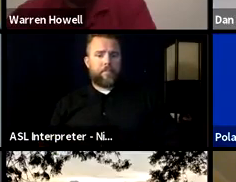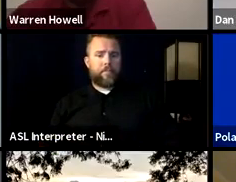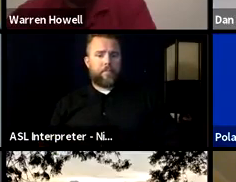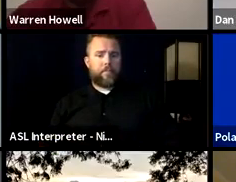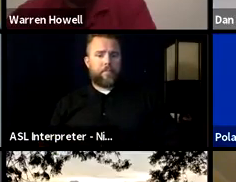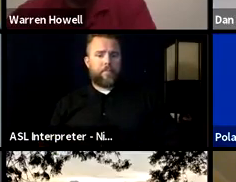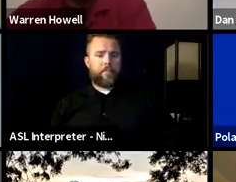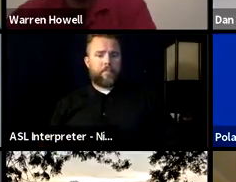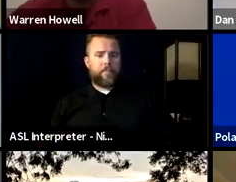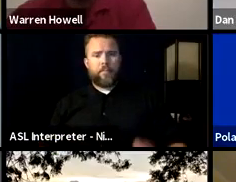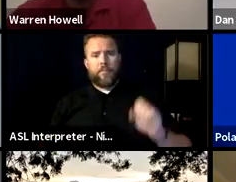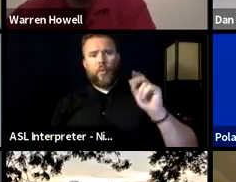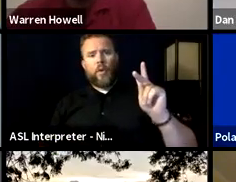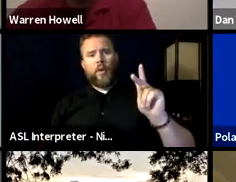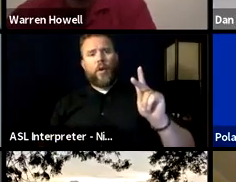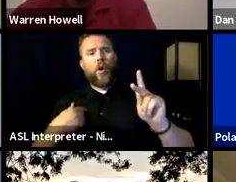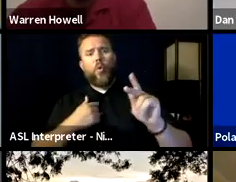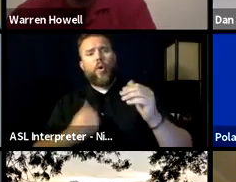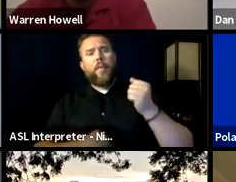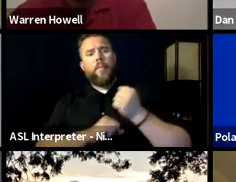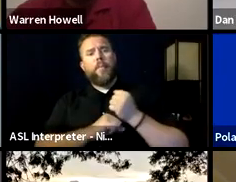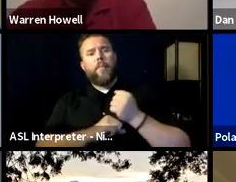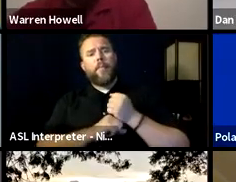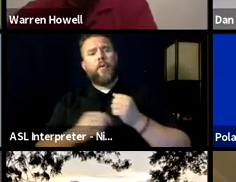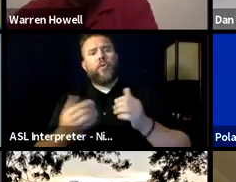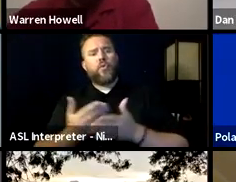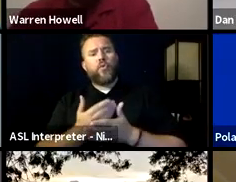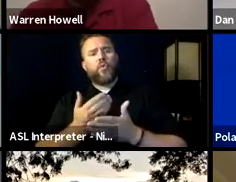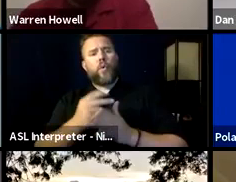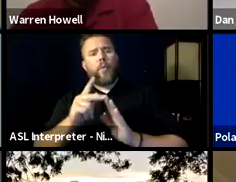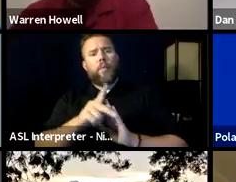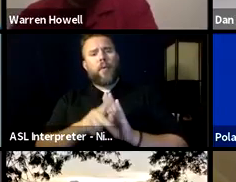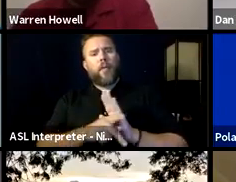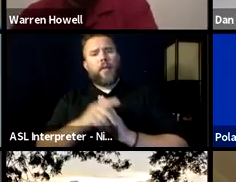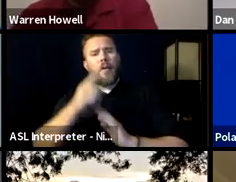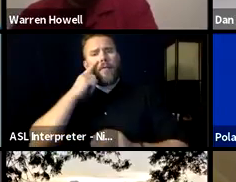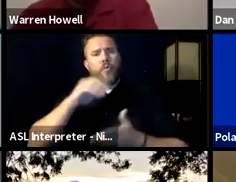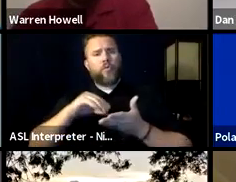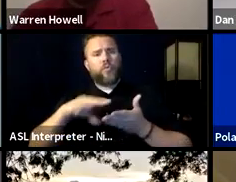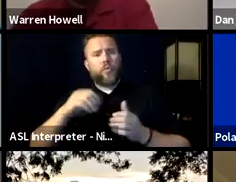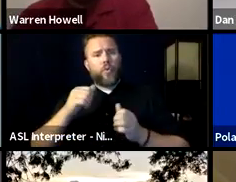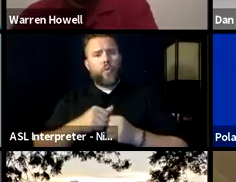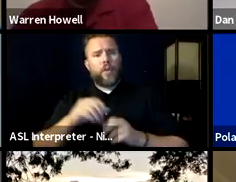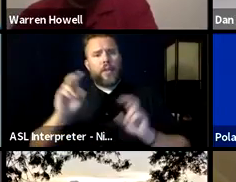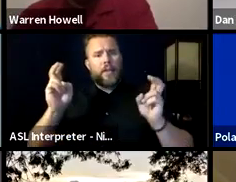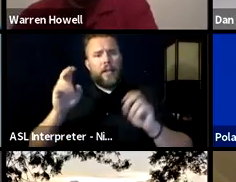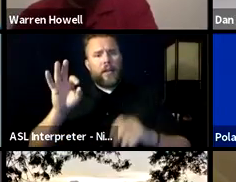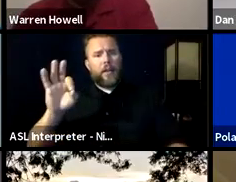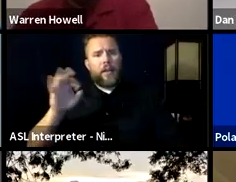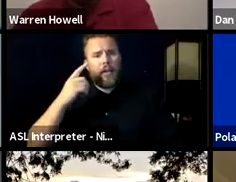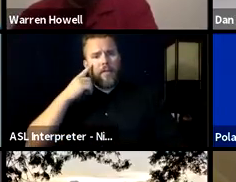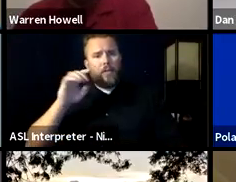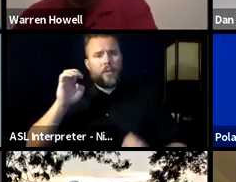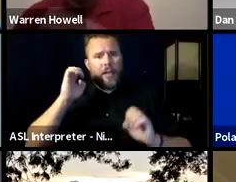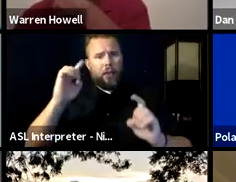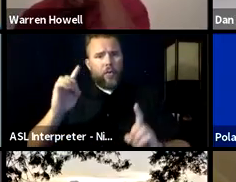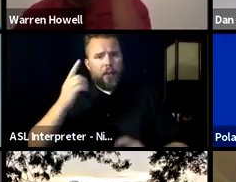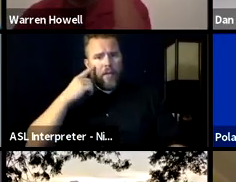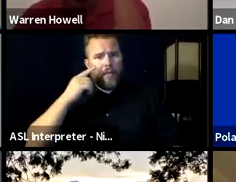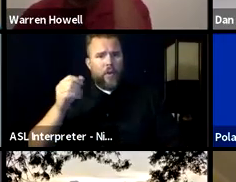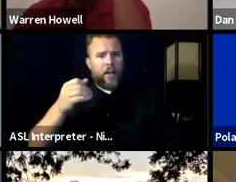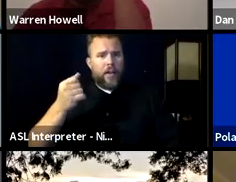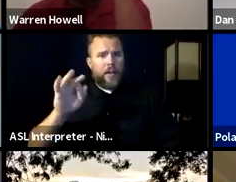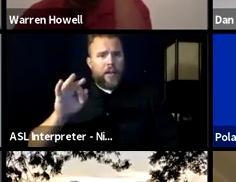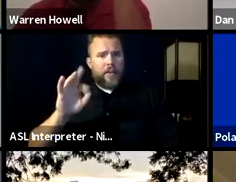proposed new board policy 2.32, policy statement on Title IX of the Education Amendments of 1972,